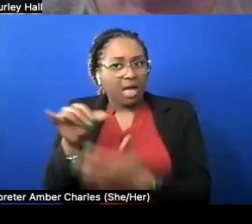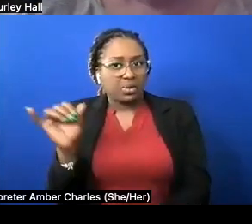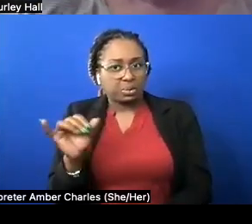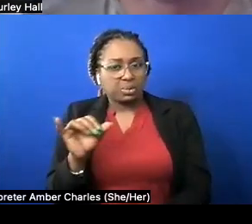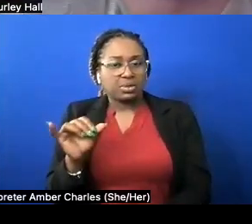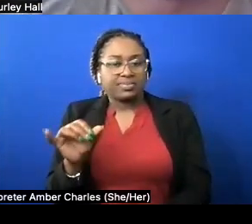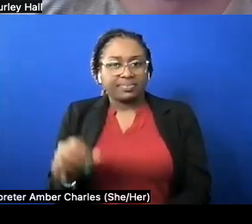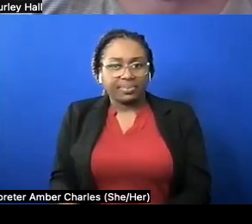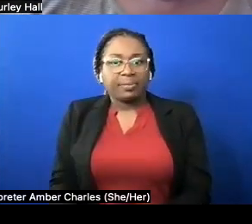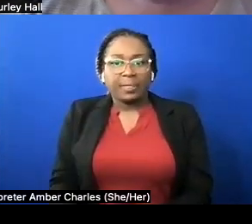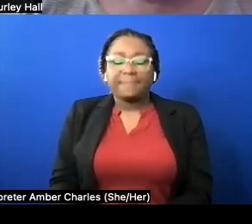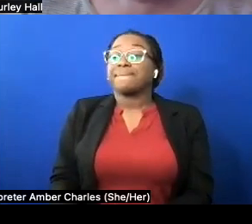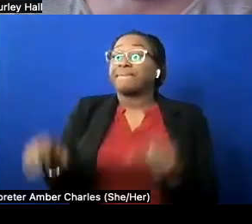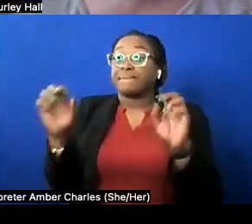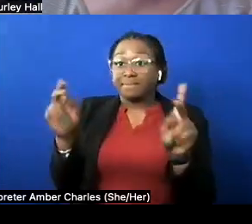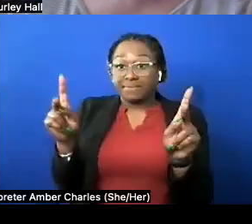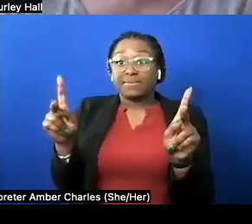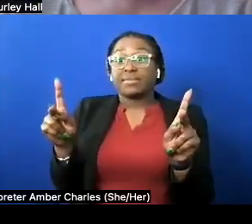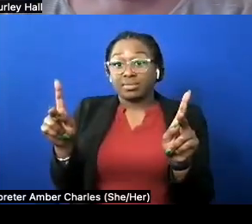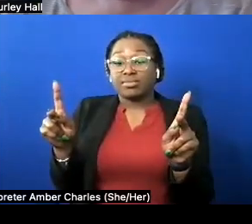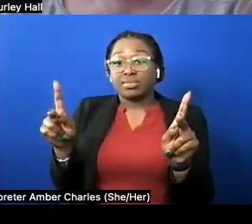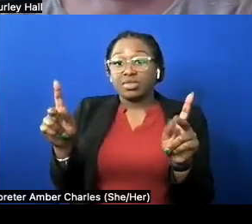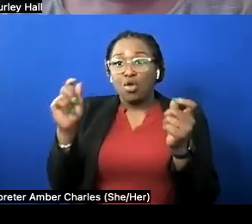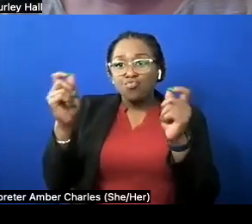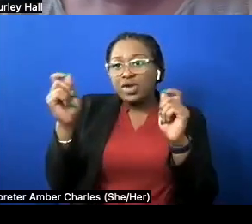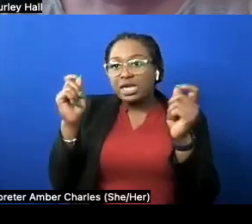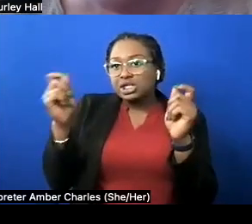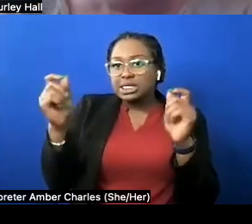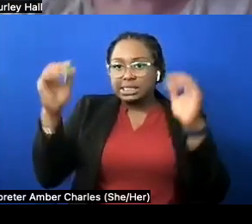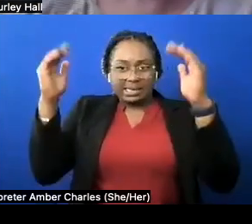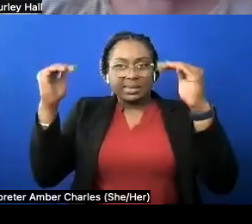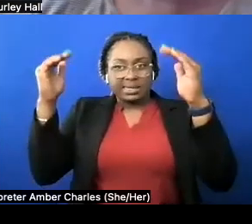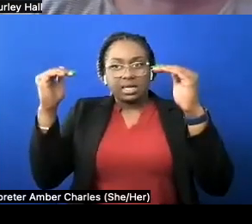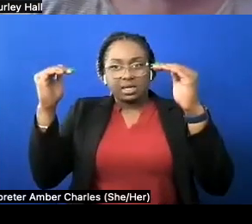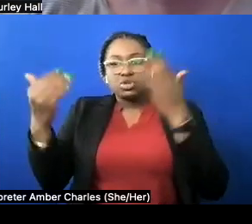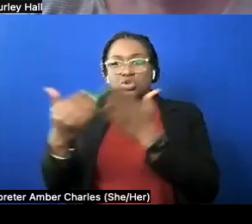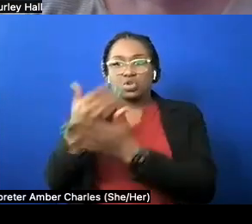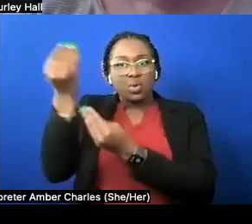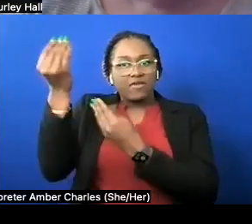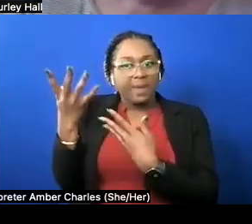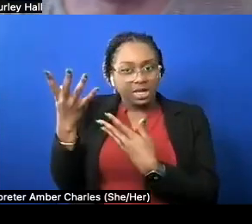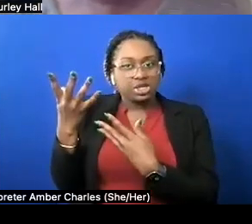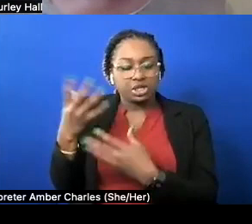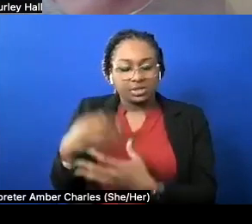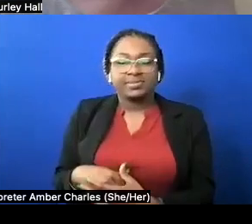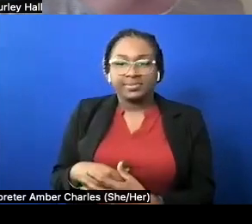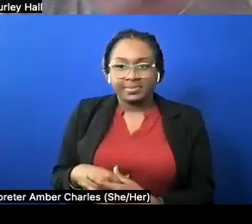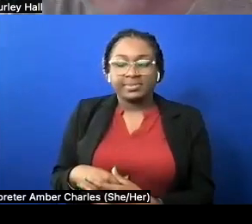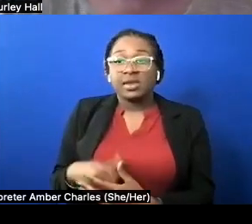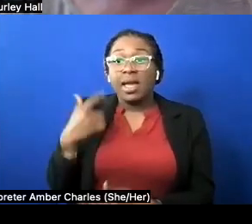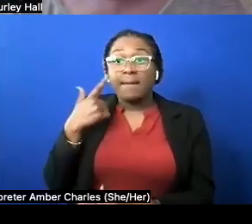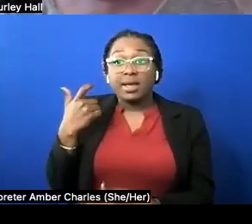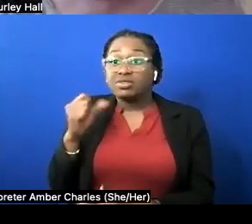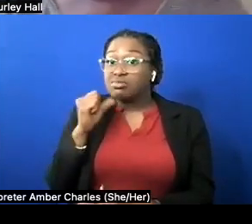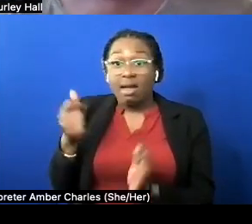say it is okay to readjust your expectations as new information comes in. Just because you were not